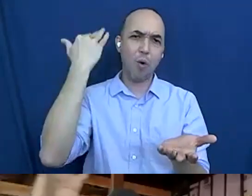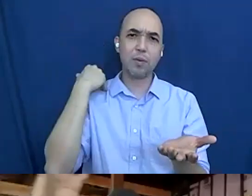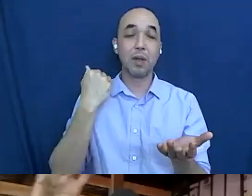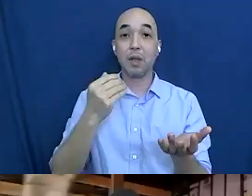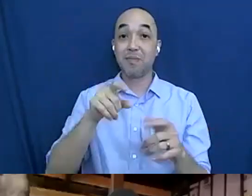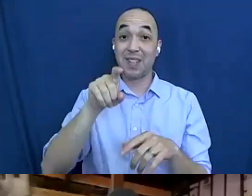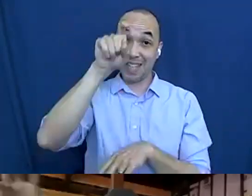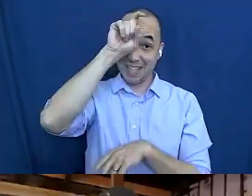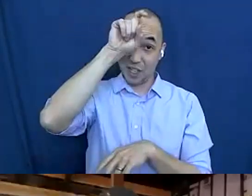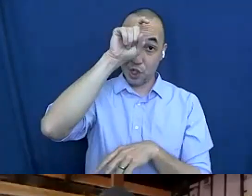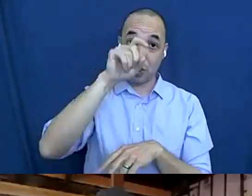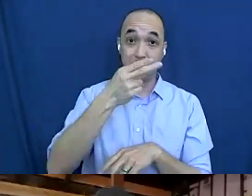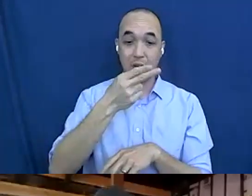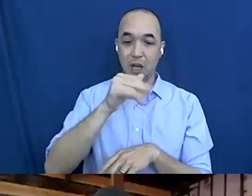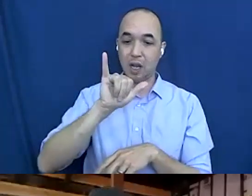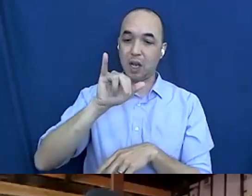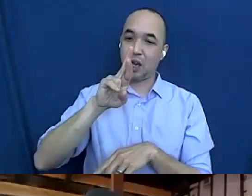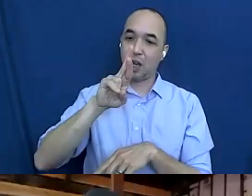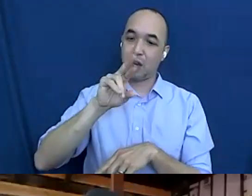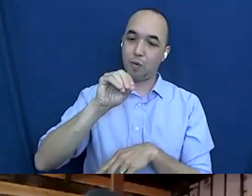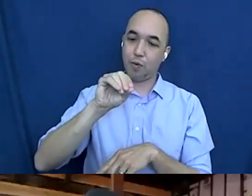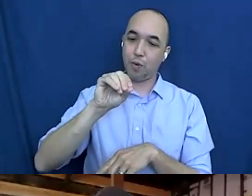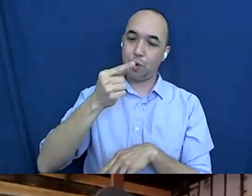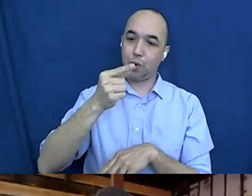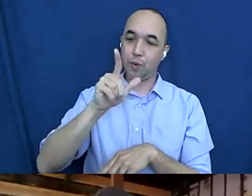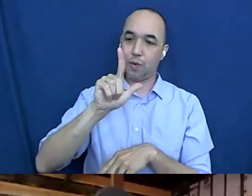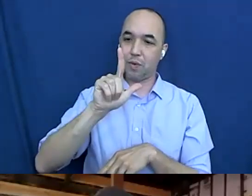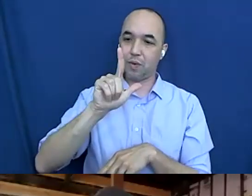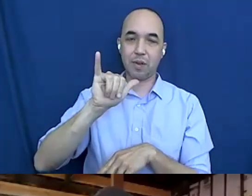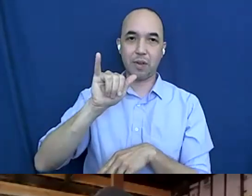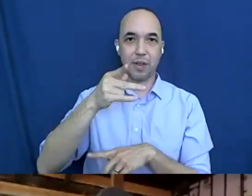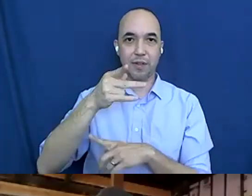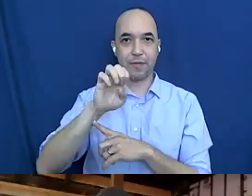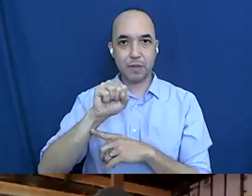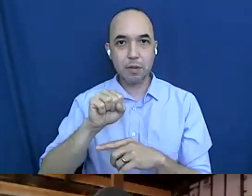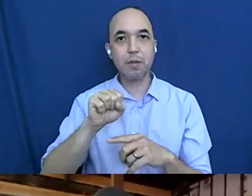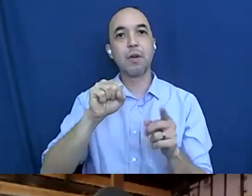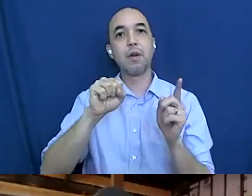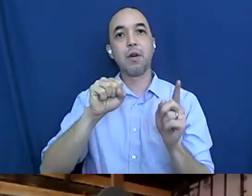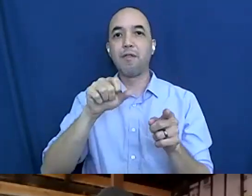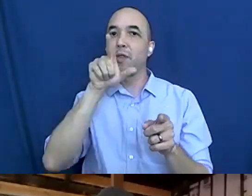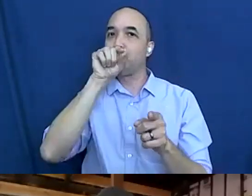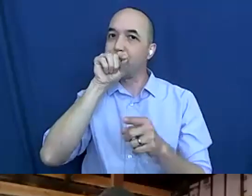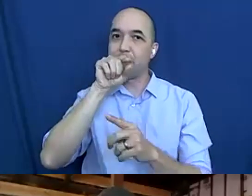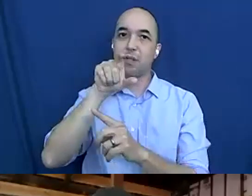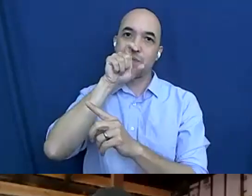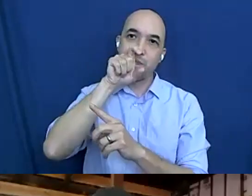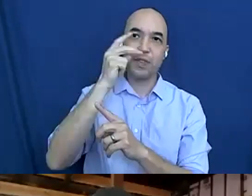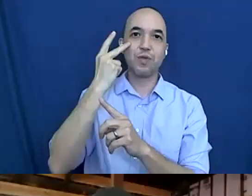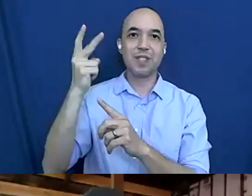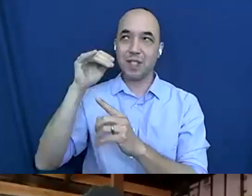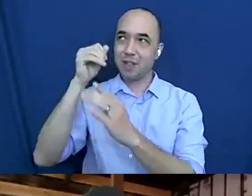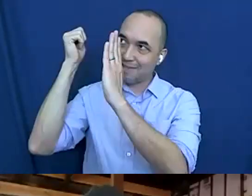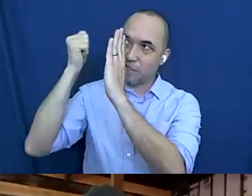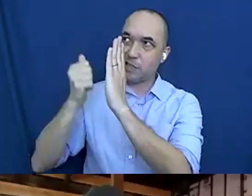owls, eagles, birds. They've been from the beginning of time, basically you've been using a bird for something. Wow. So